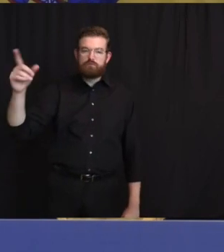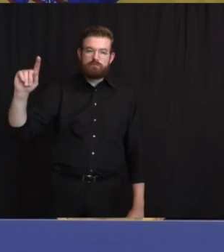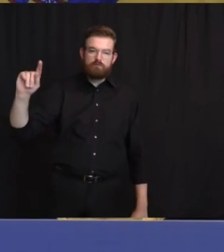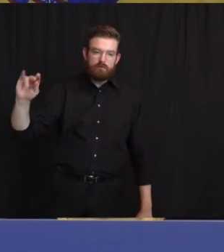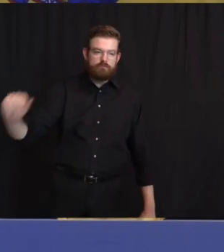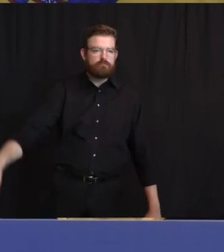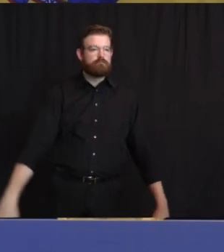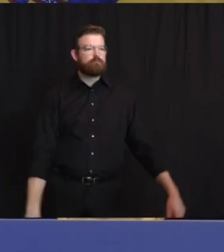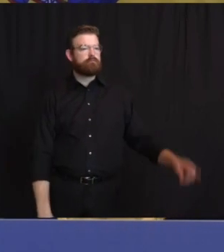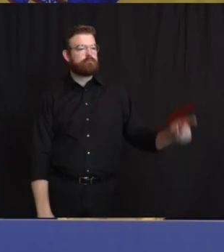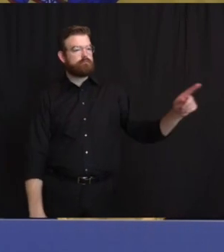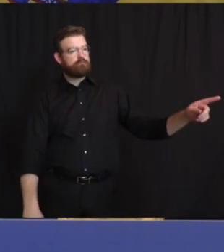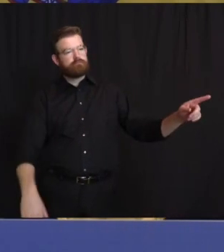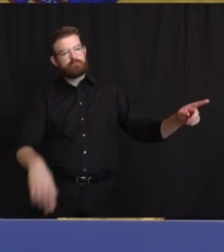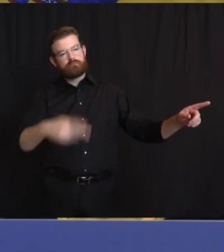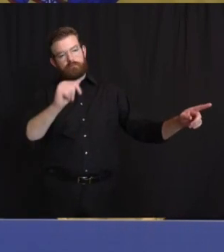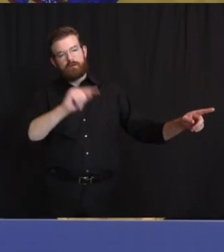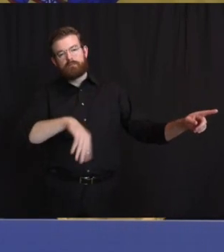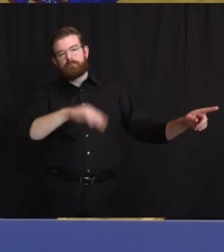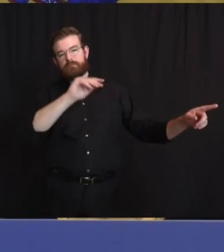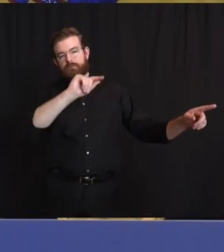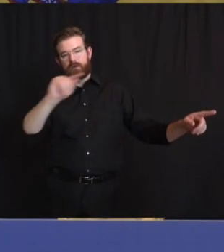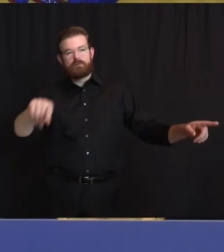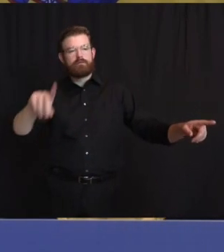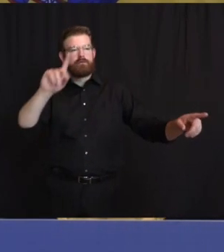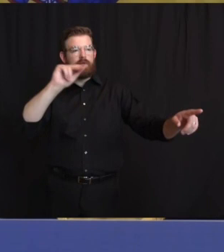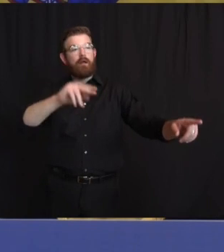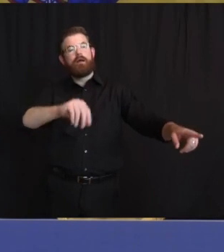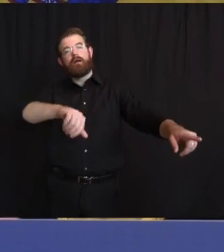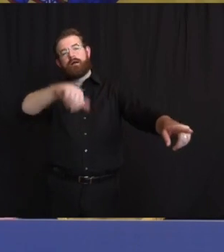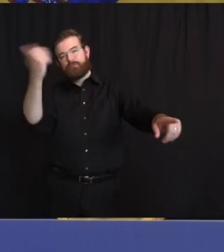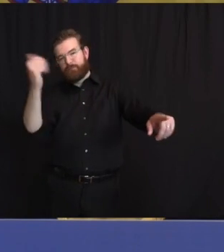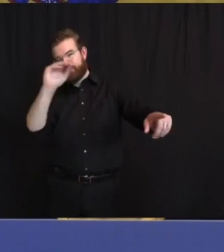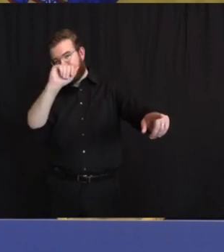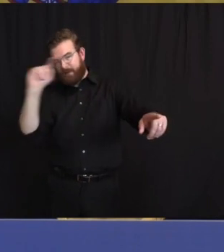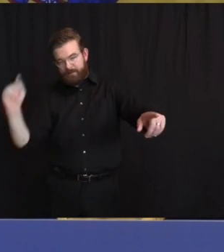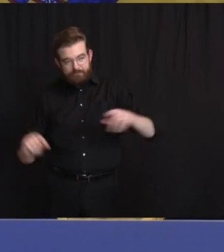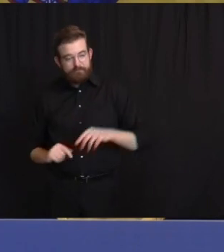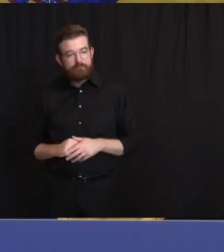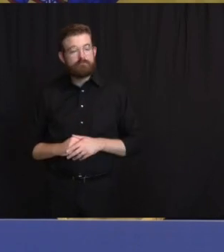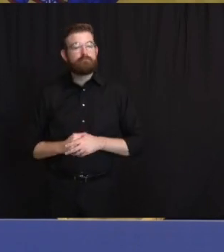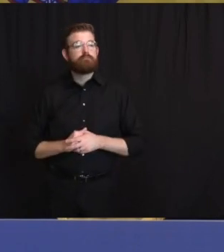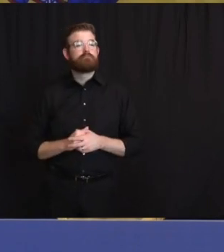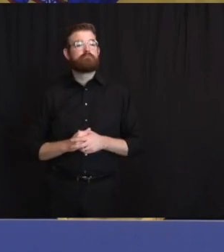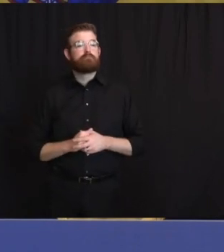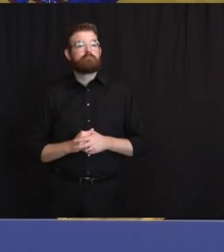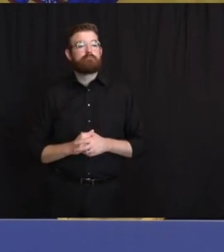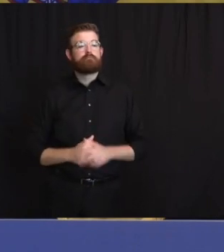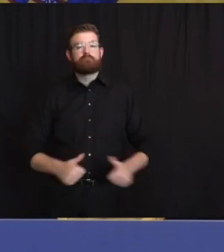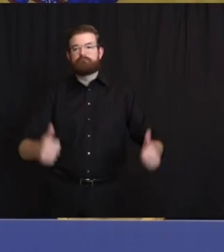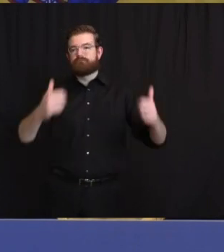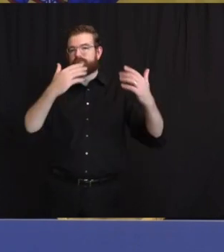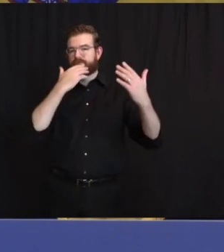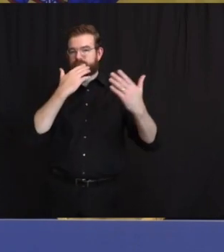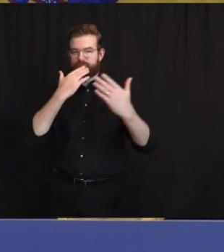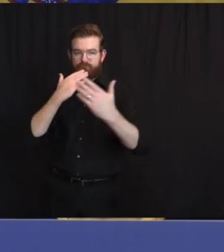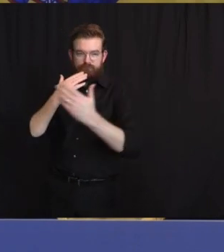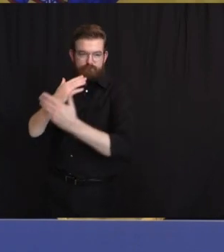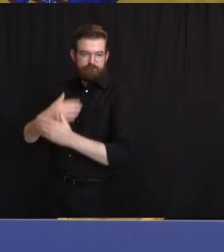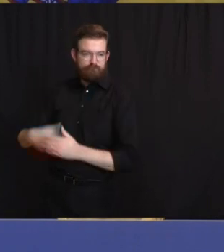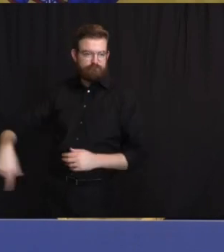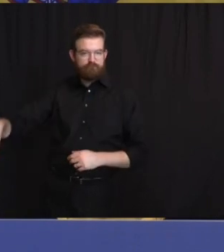Matt. A couple of things very briefly. Again, thank you. Thank you, folks, by the millions for doing the right